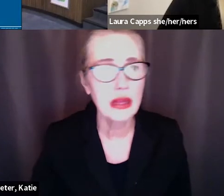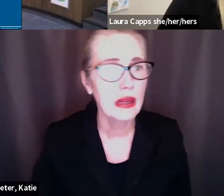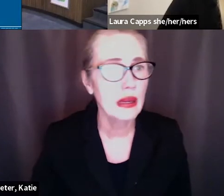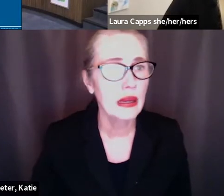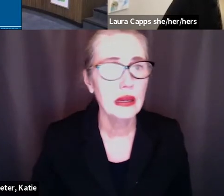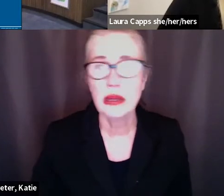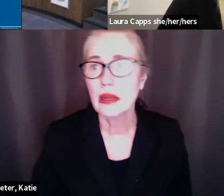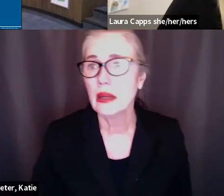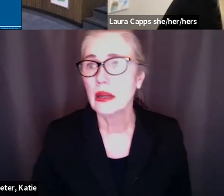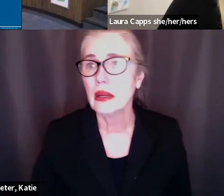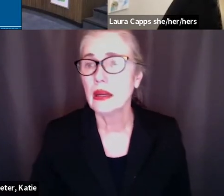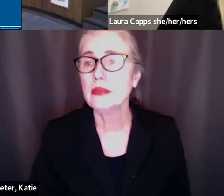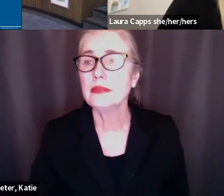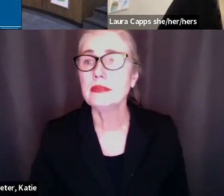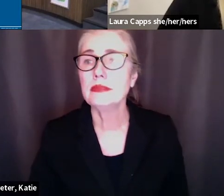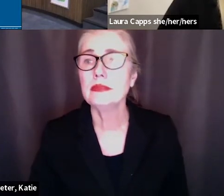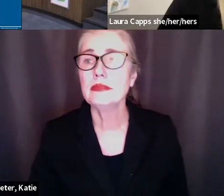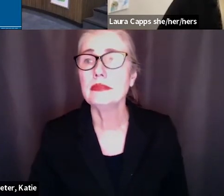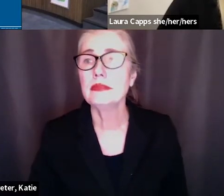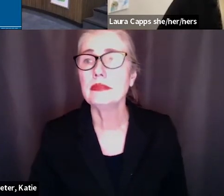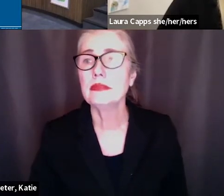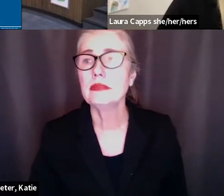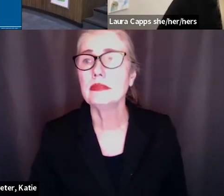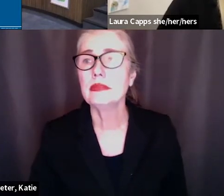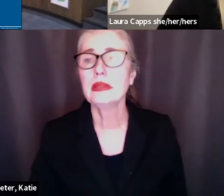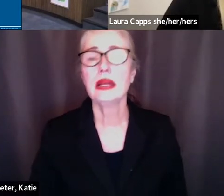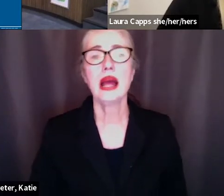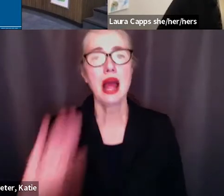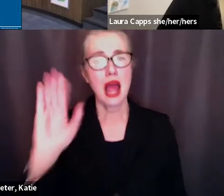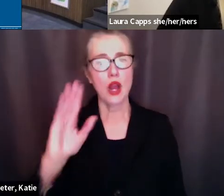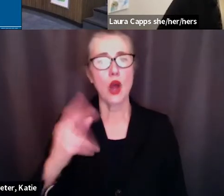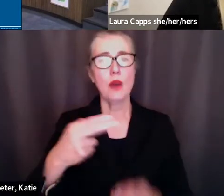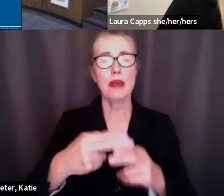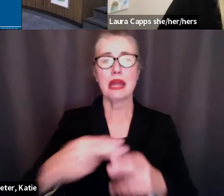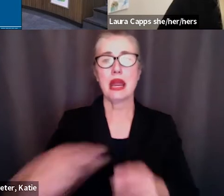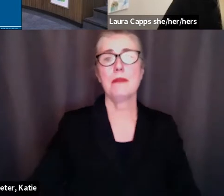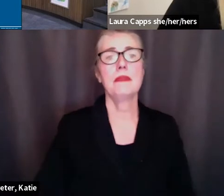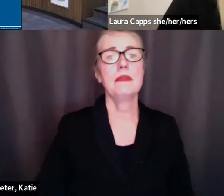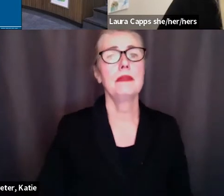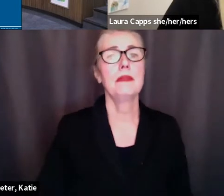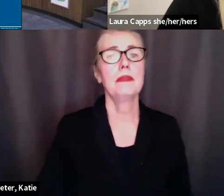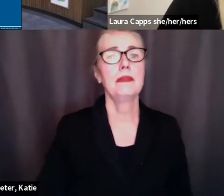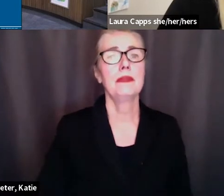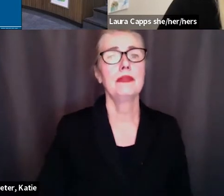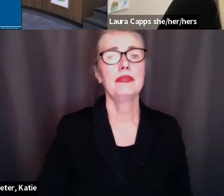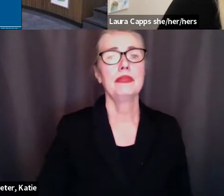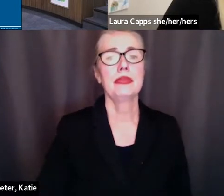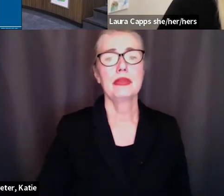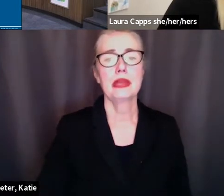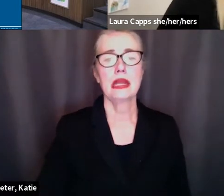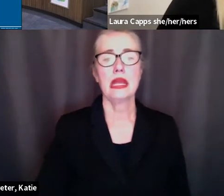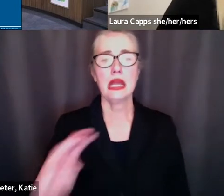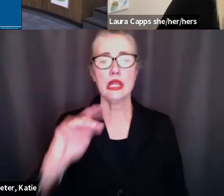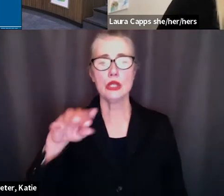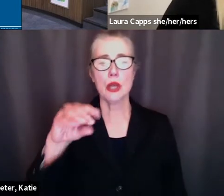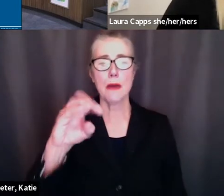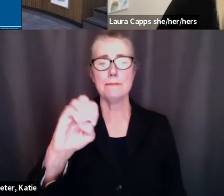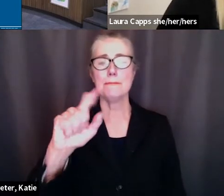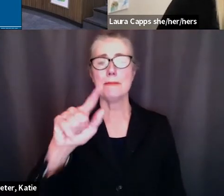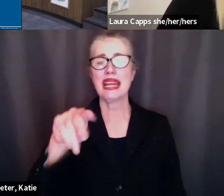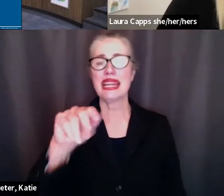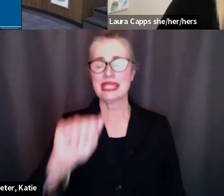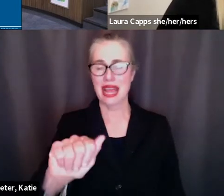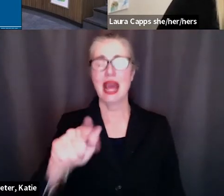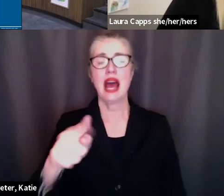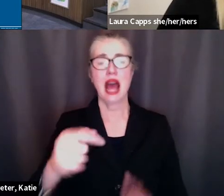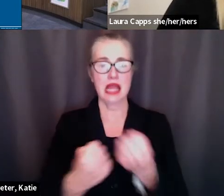hello board members my name is melissa villafuerte and i'm here today to show my support in approving the equity map submitted by cause and fla